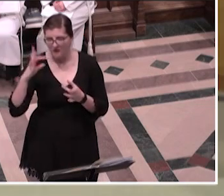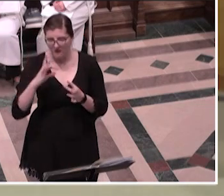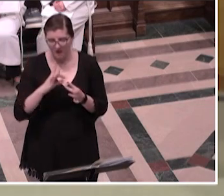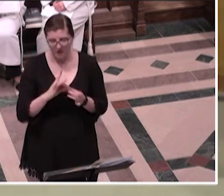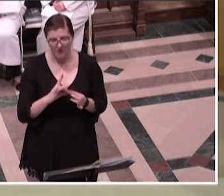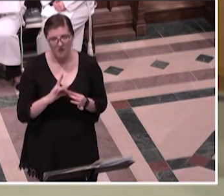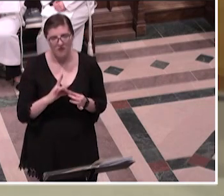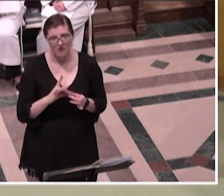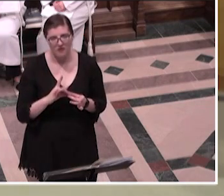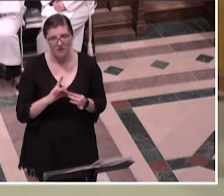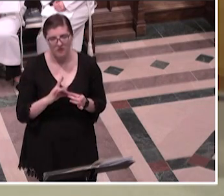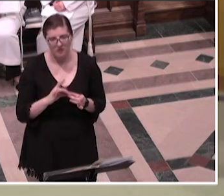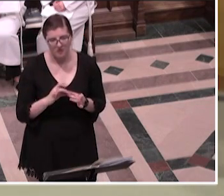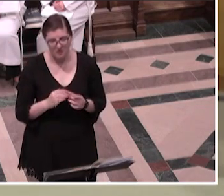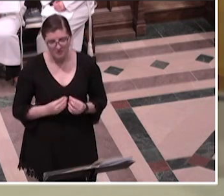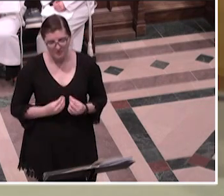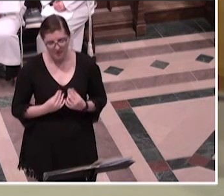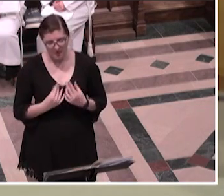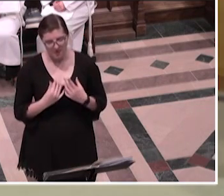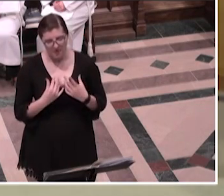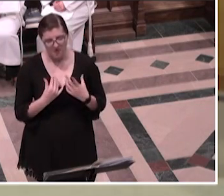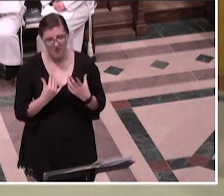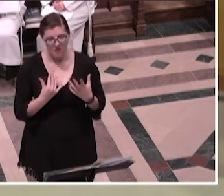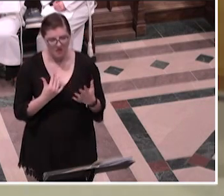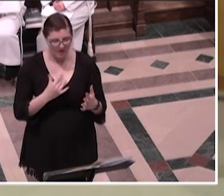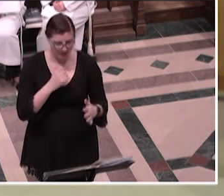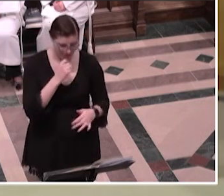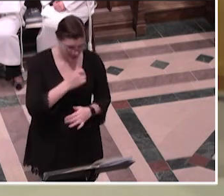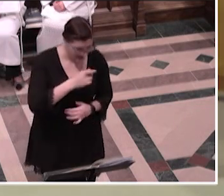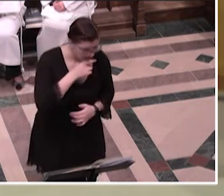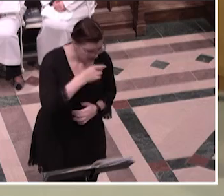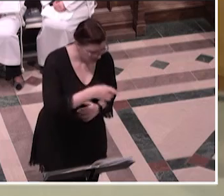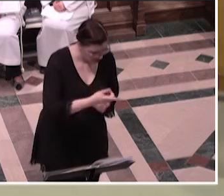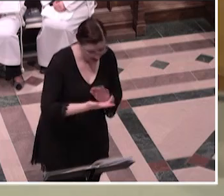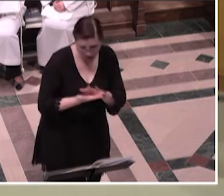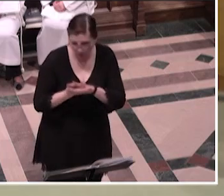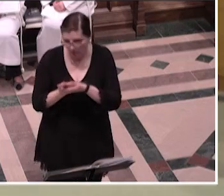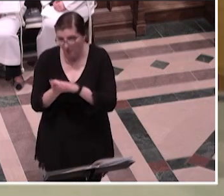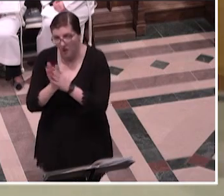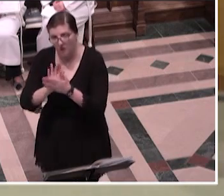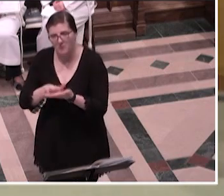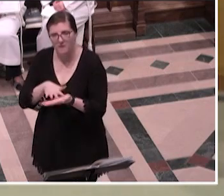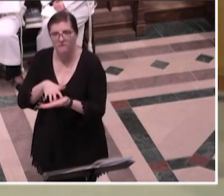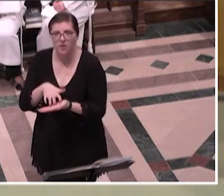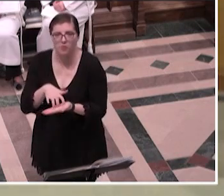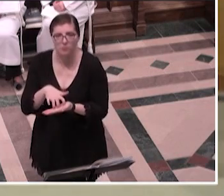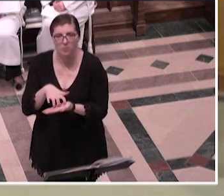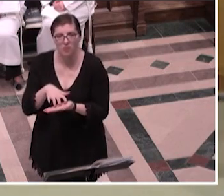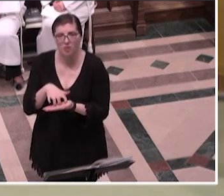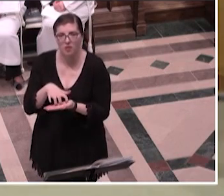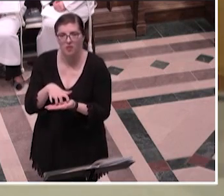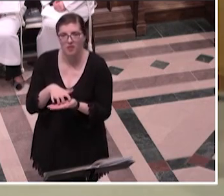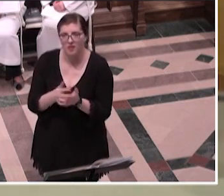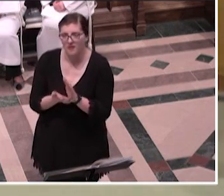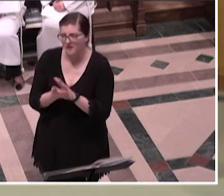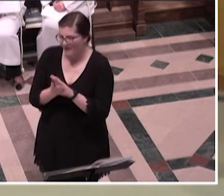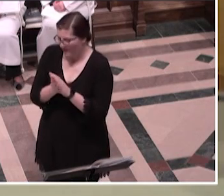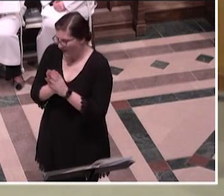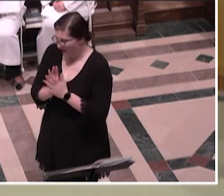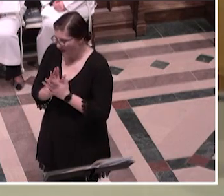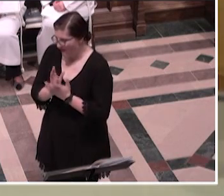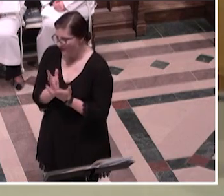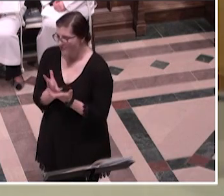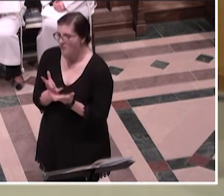divine, moving him from uncertainty to vulnerability, to desiring